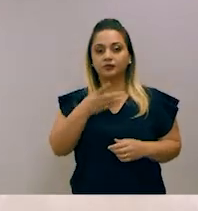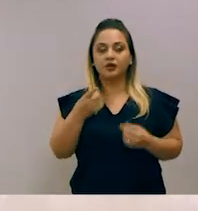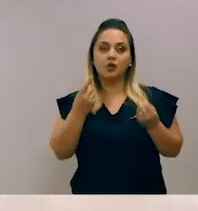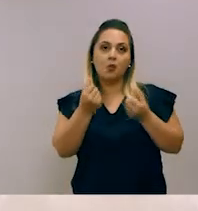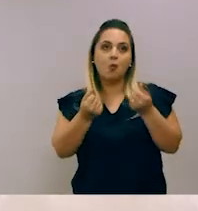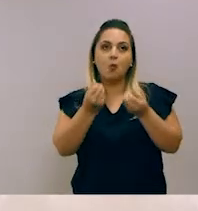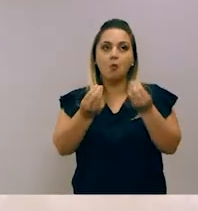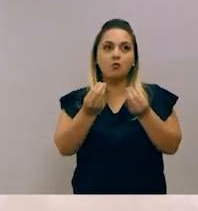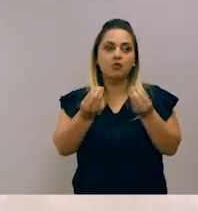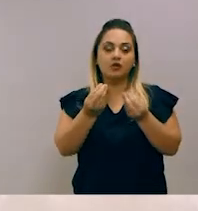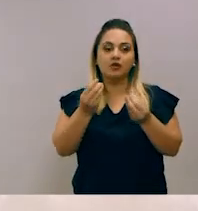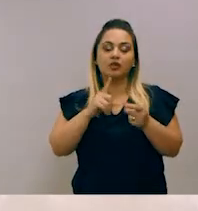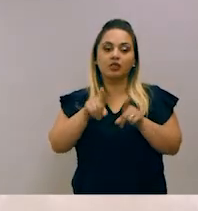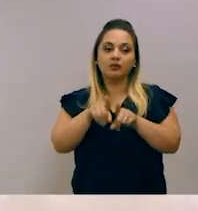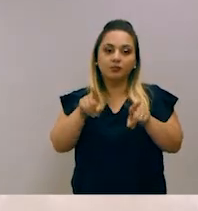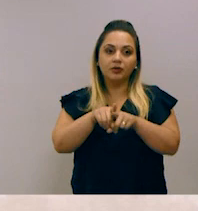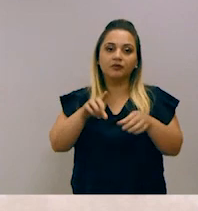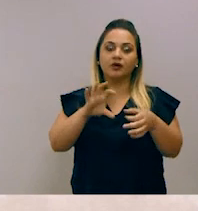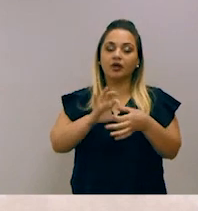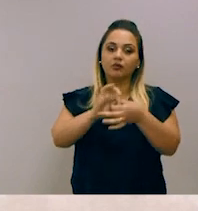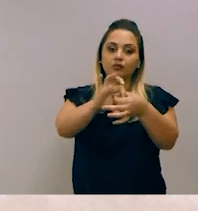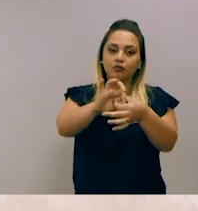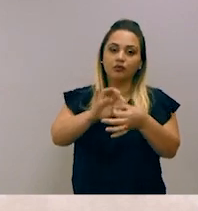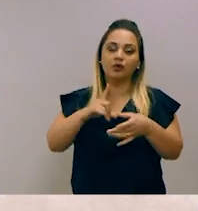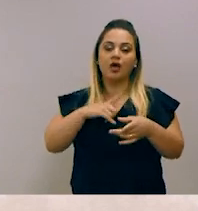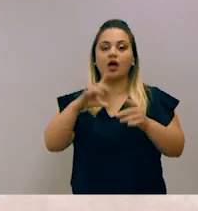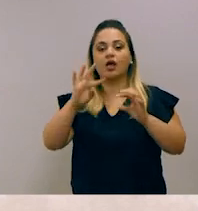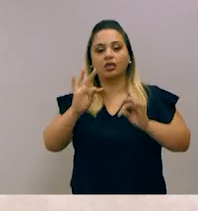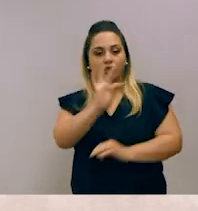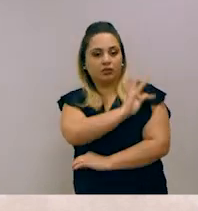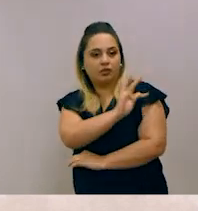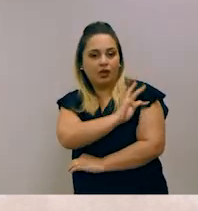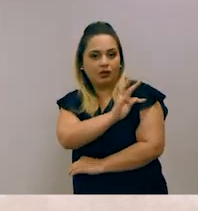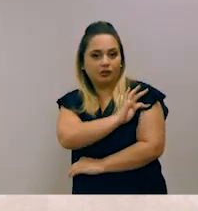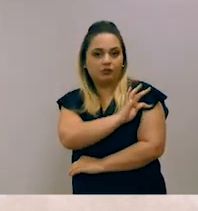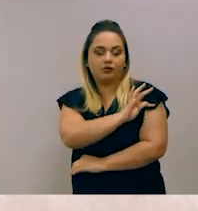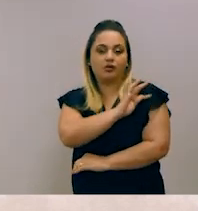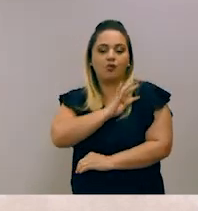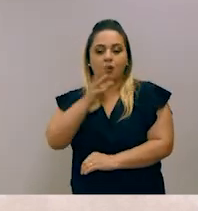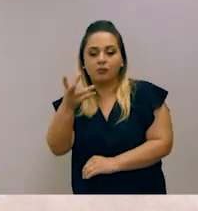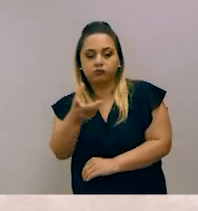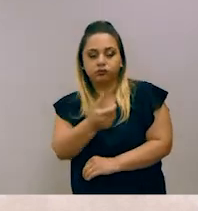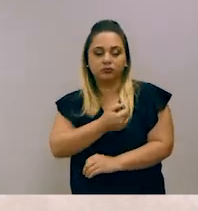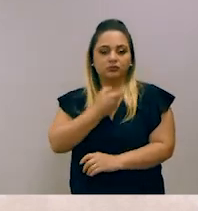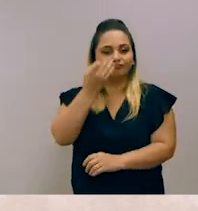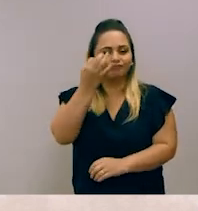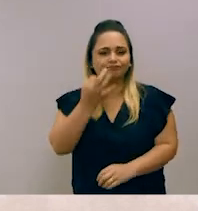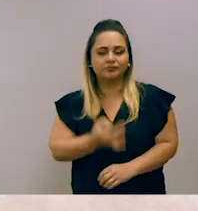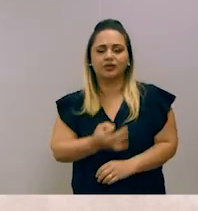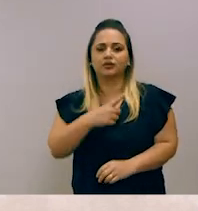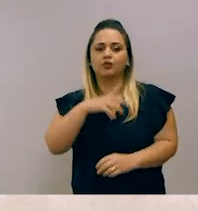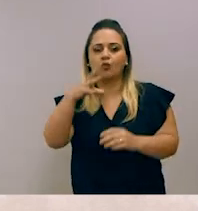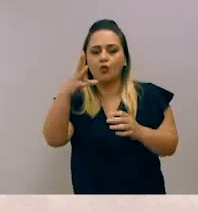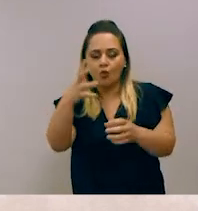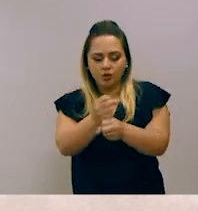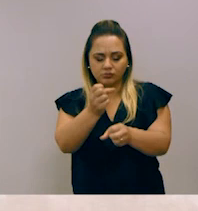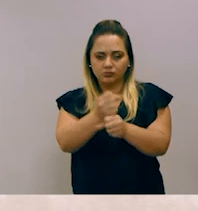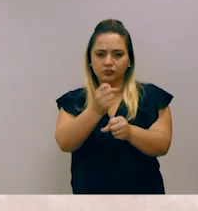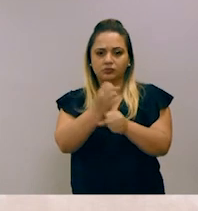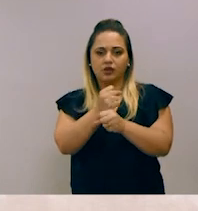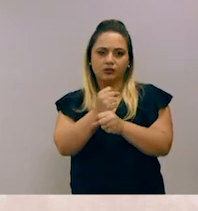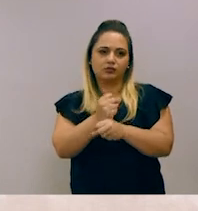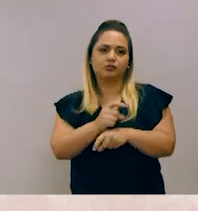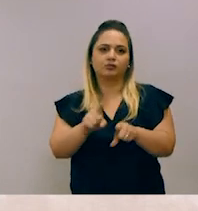steps? We intend to validate these results and to use a hybrid analysis with